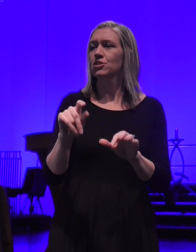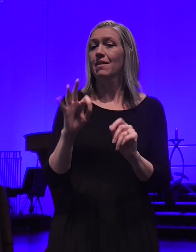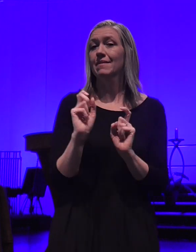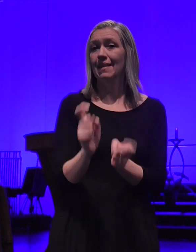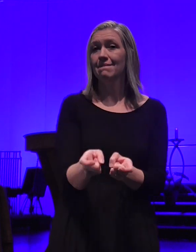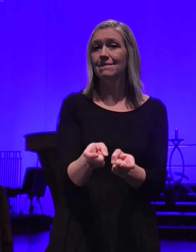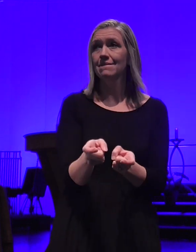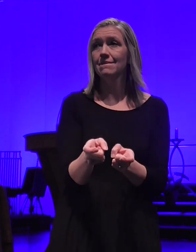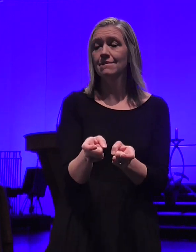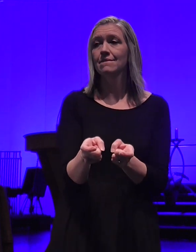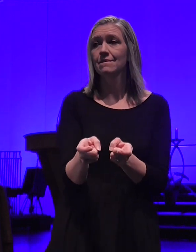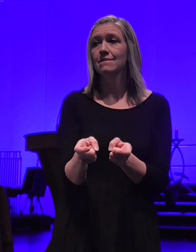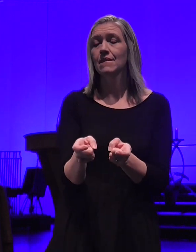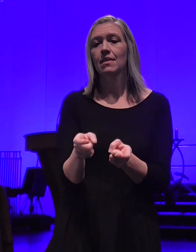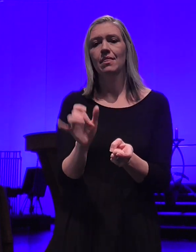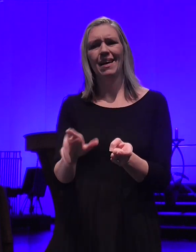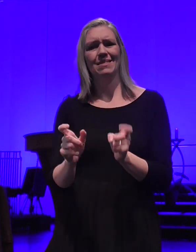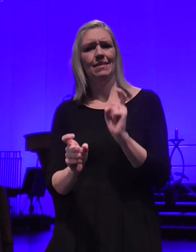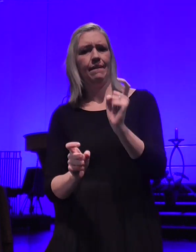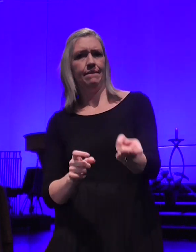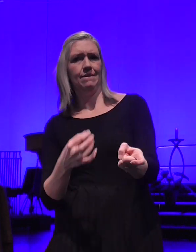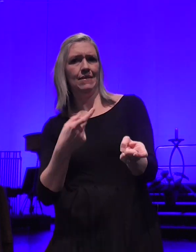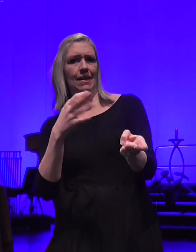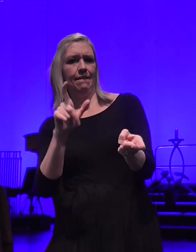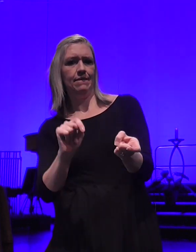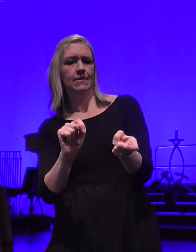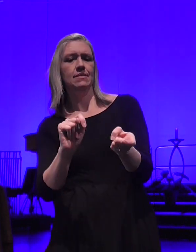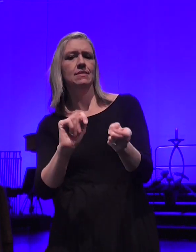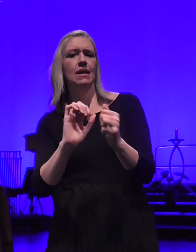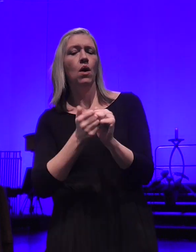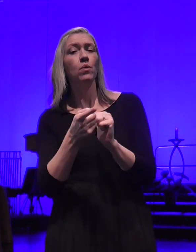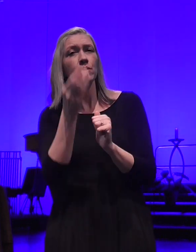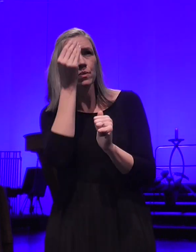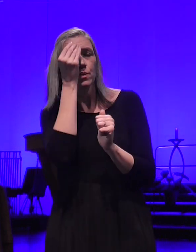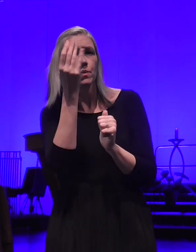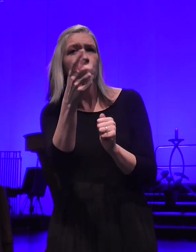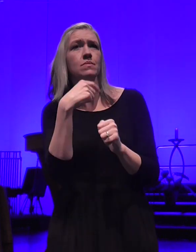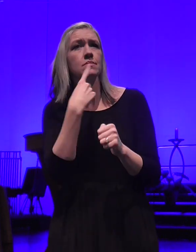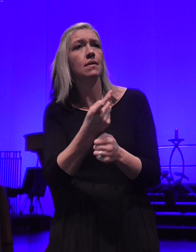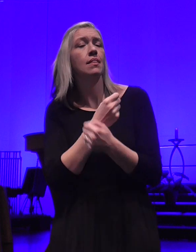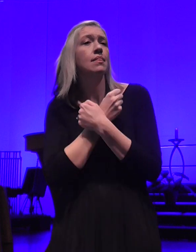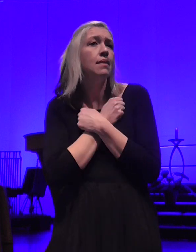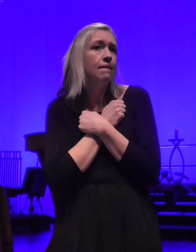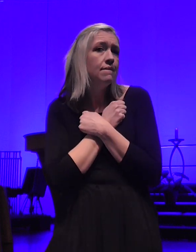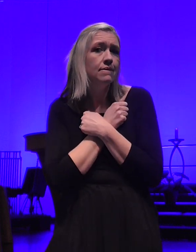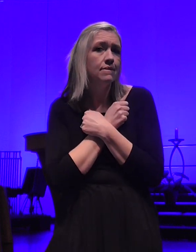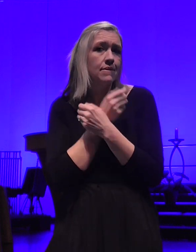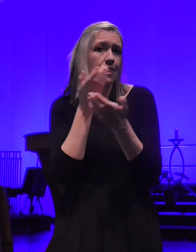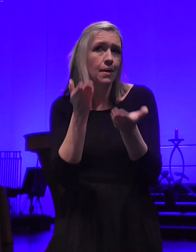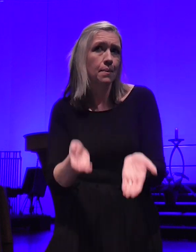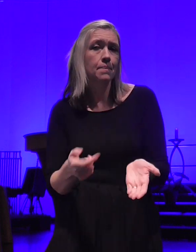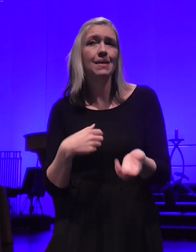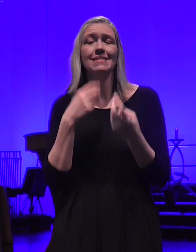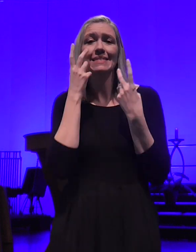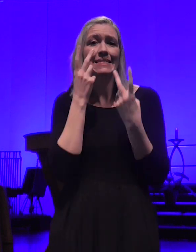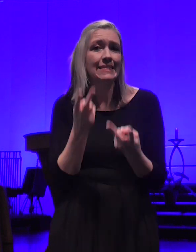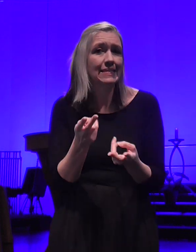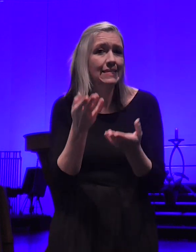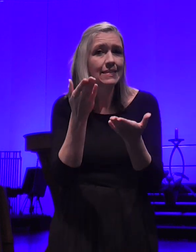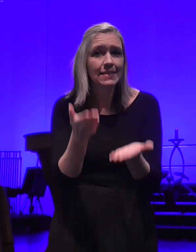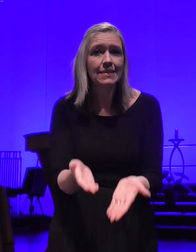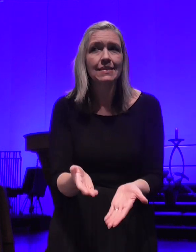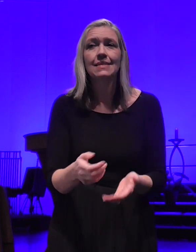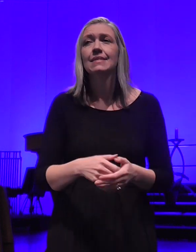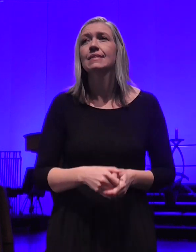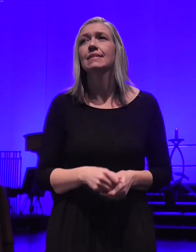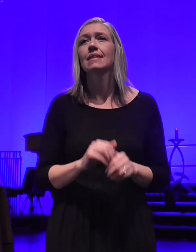Giving a gift is about letting the people we love know that we love them, It's about letting them know that we see them. It's about